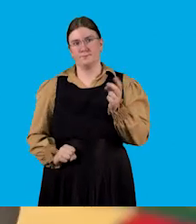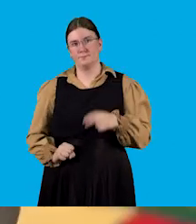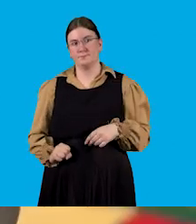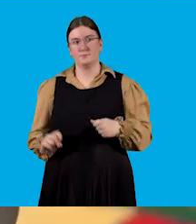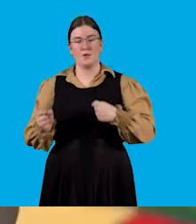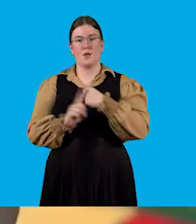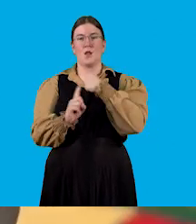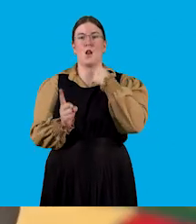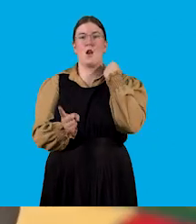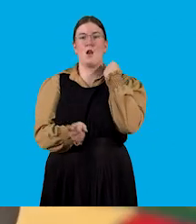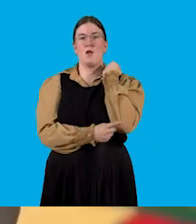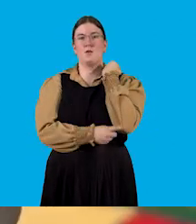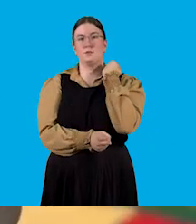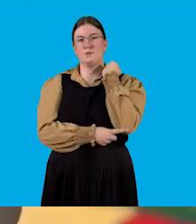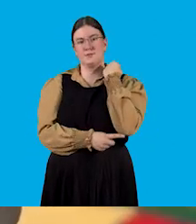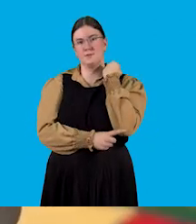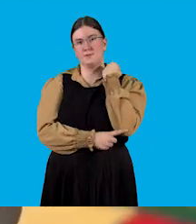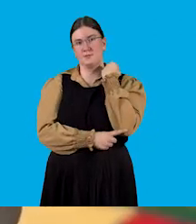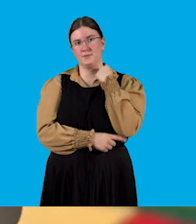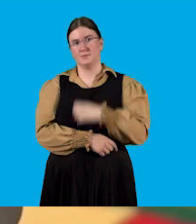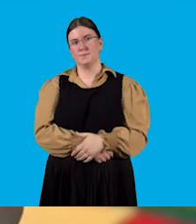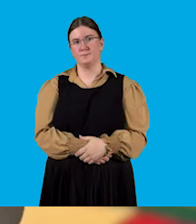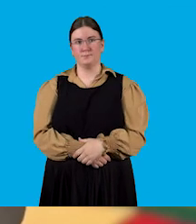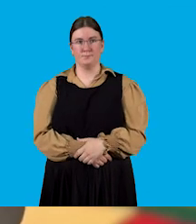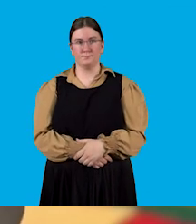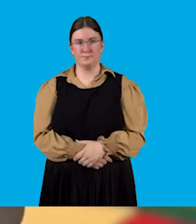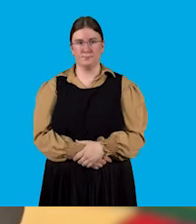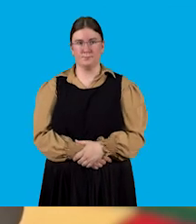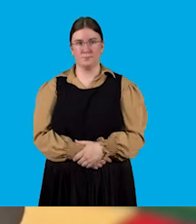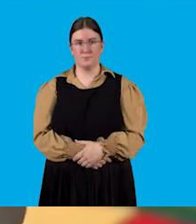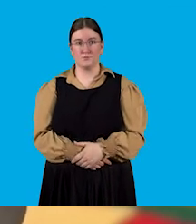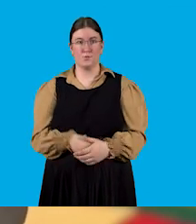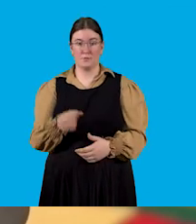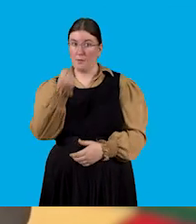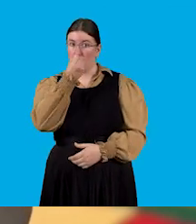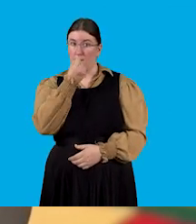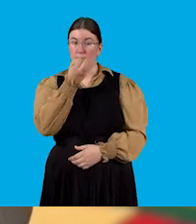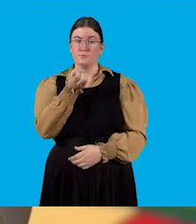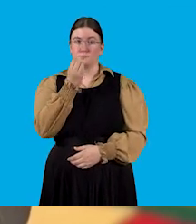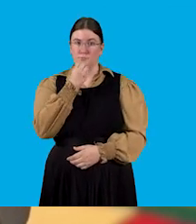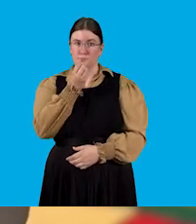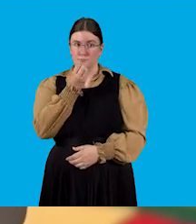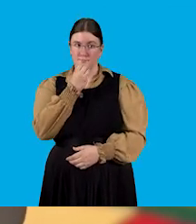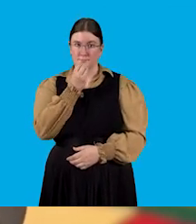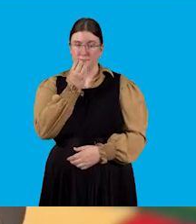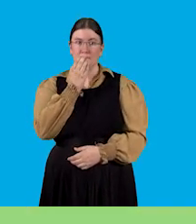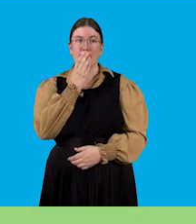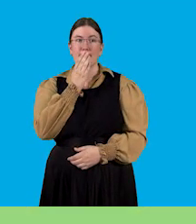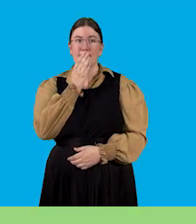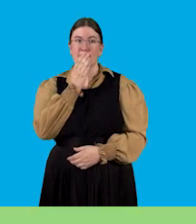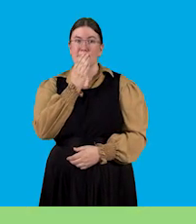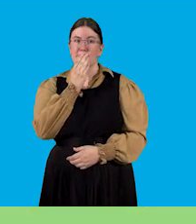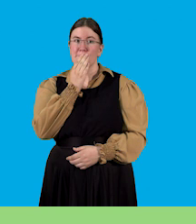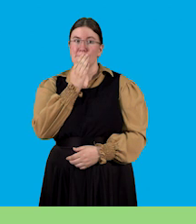And in our last situation, you are eating supper. So in that